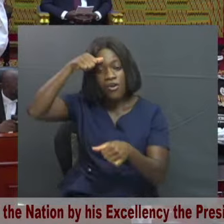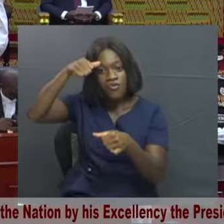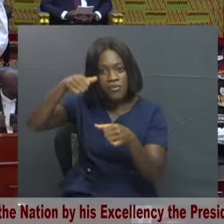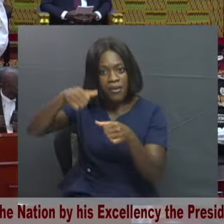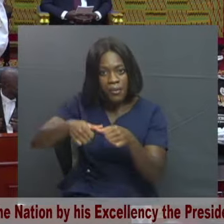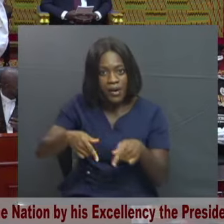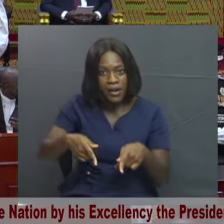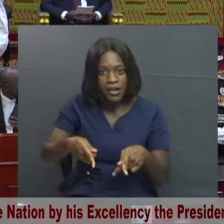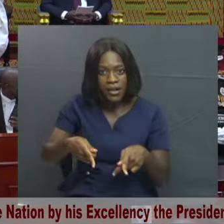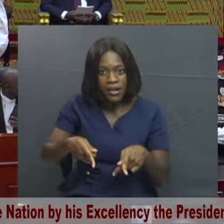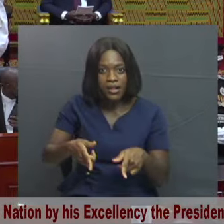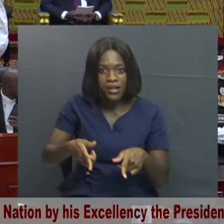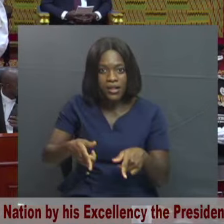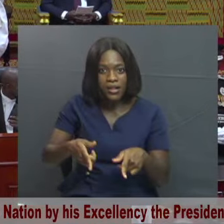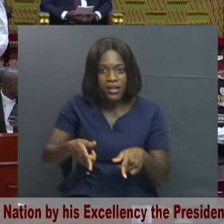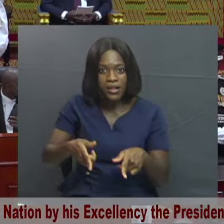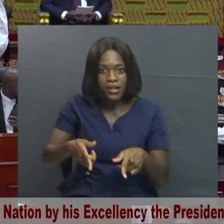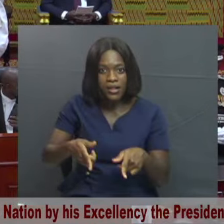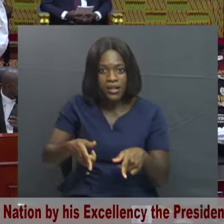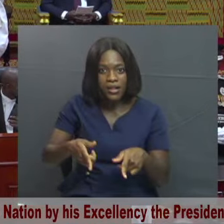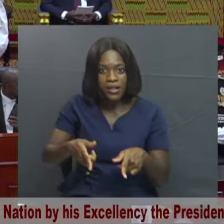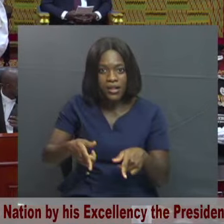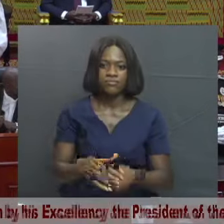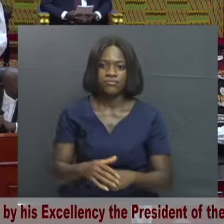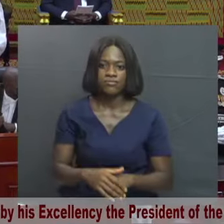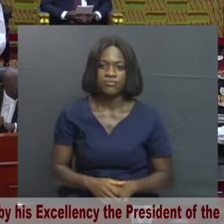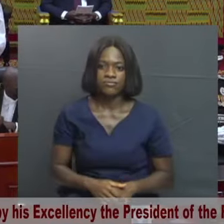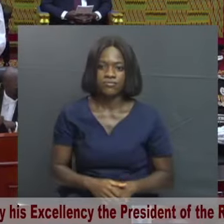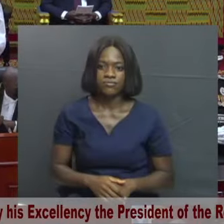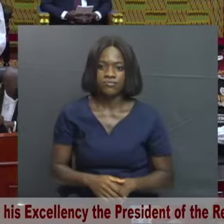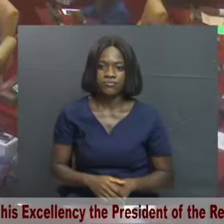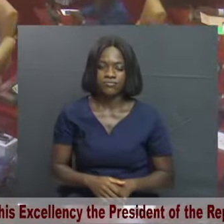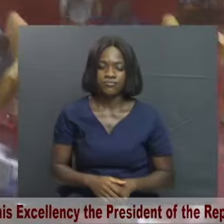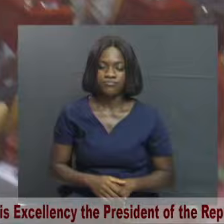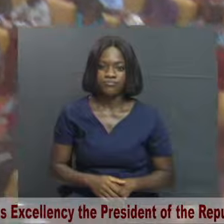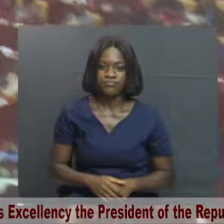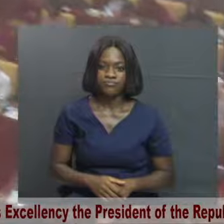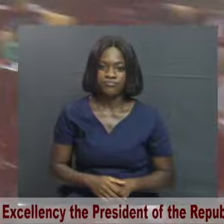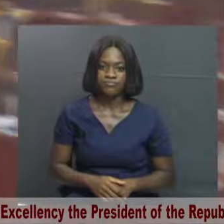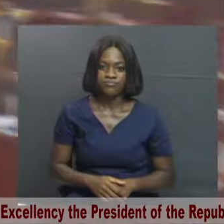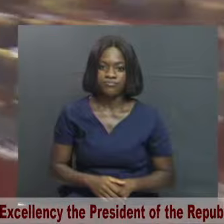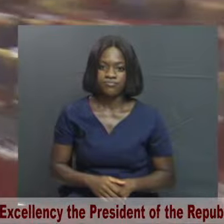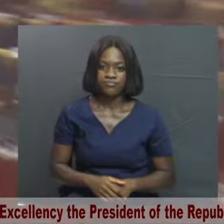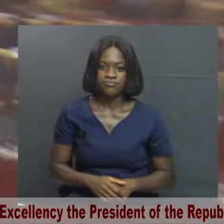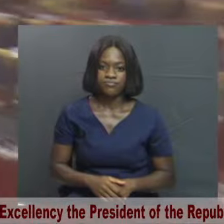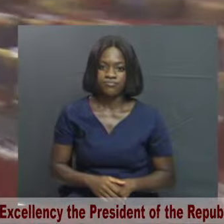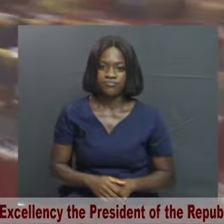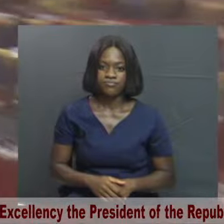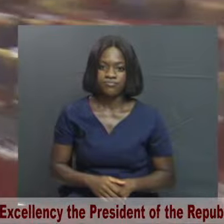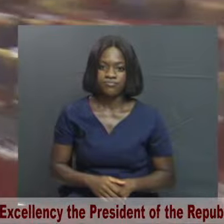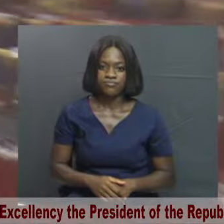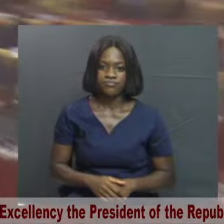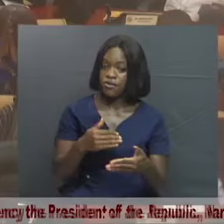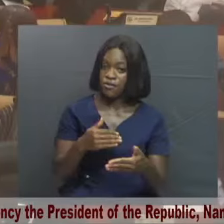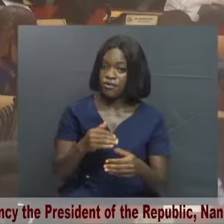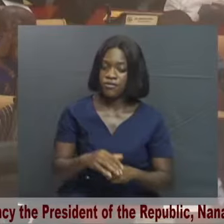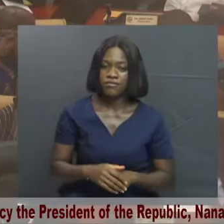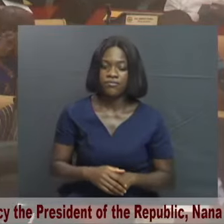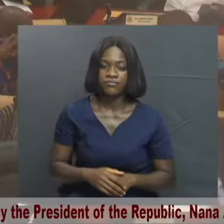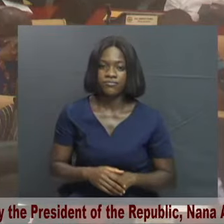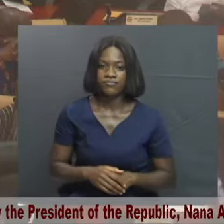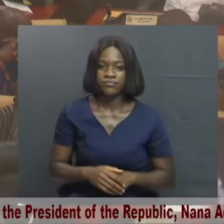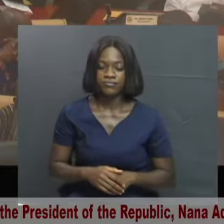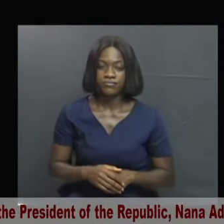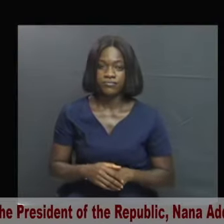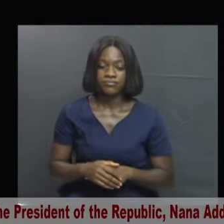let's proceed his Excellency as I mentioned is